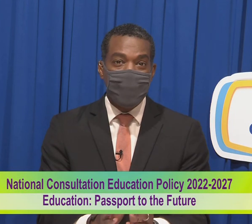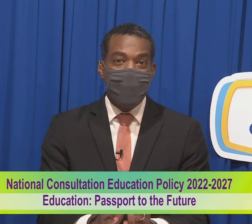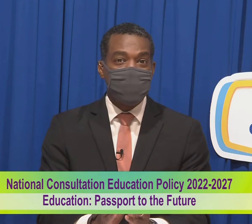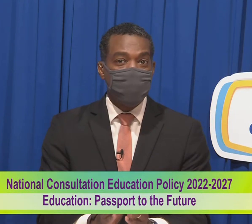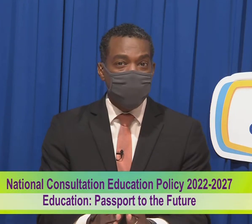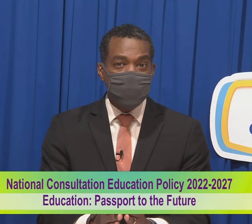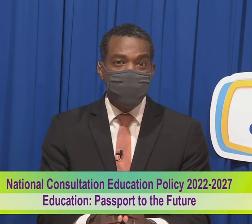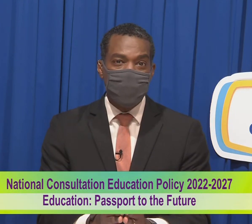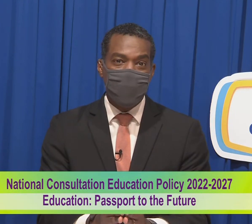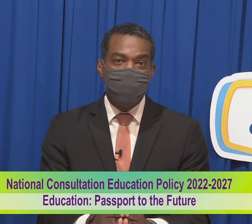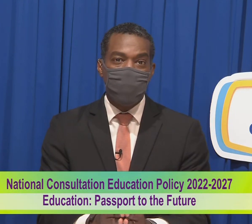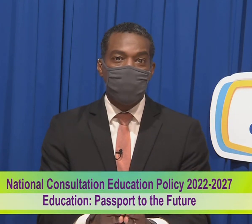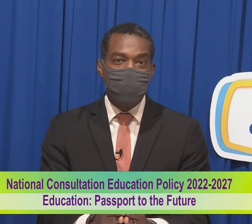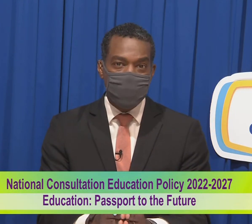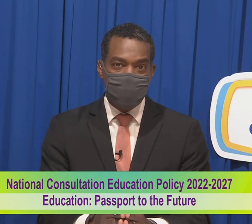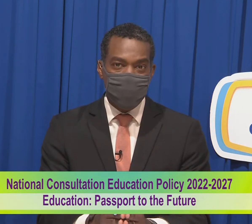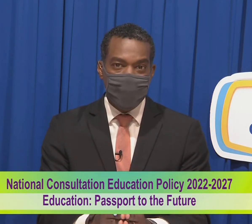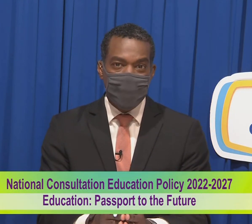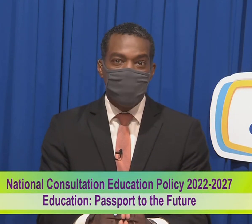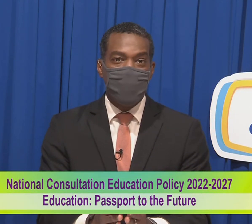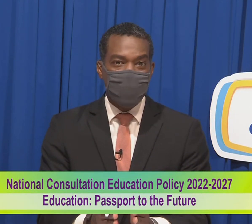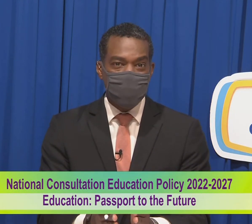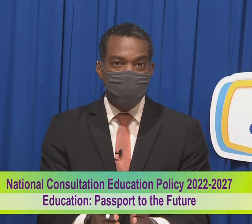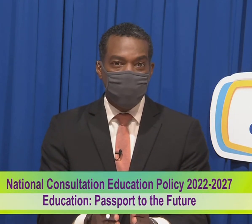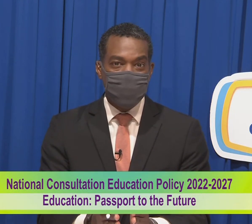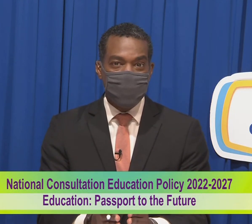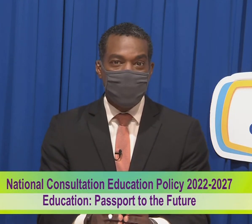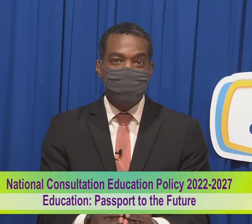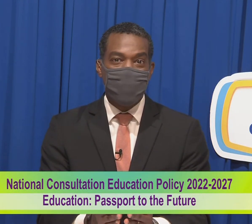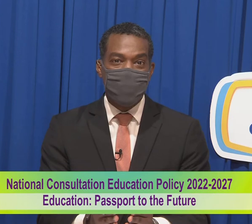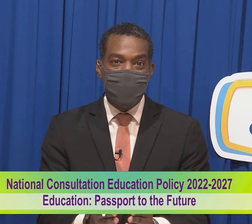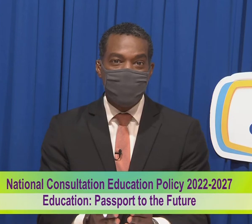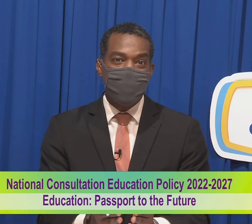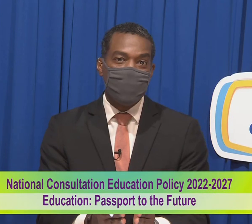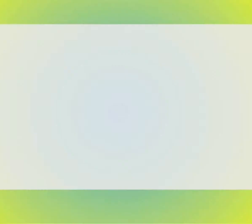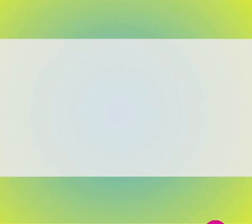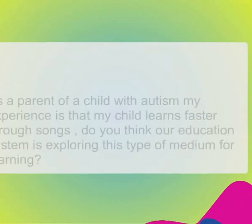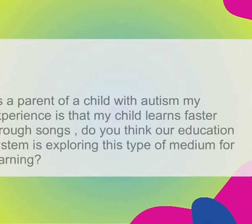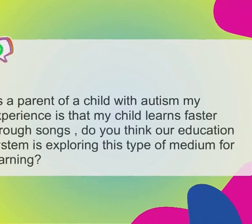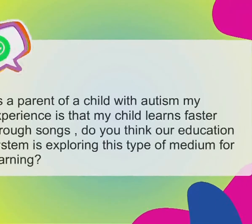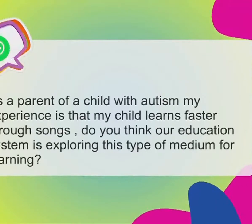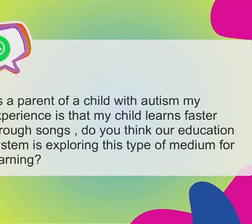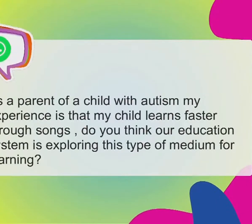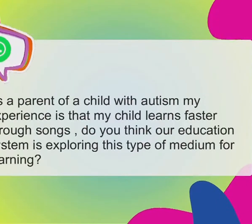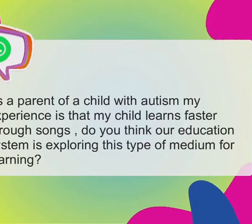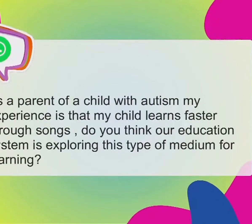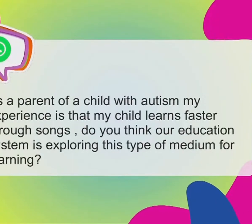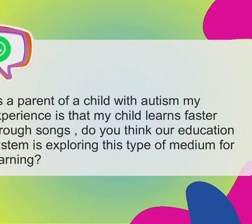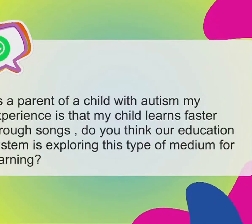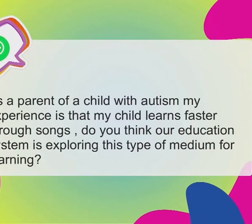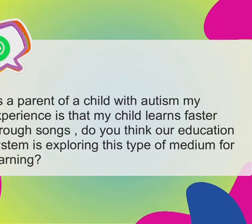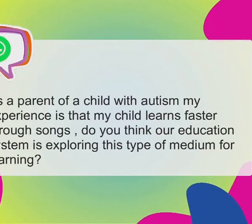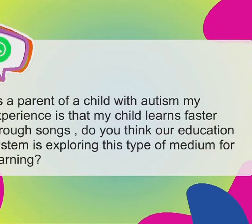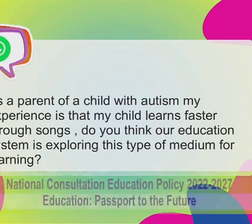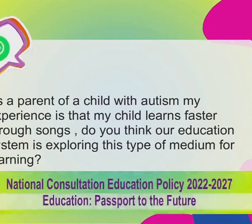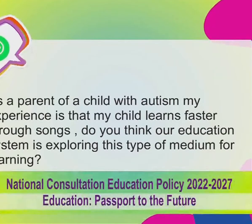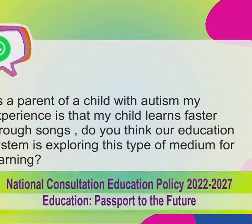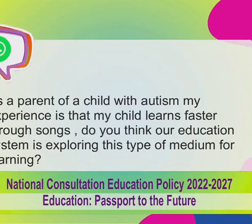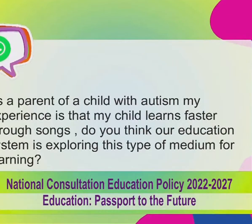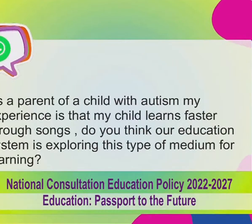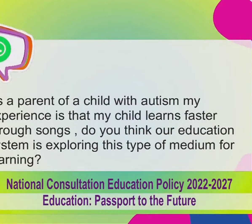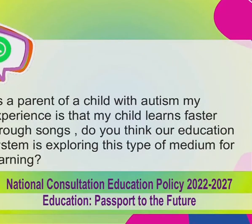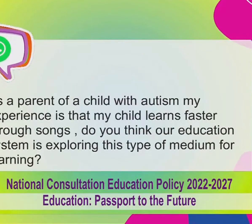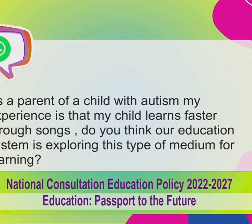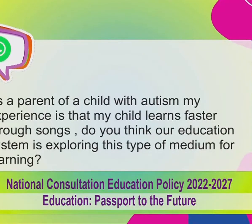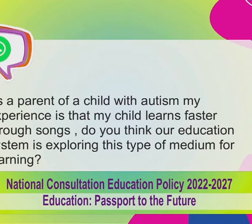via WhatsApp. As a parent of a child with autism, my experience is that my child learns faster through songs. Do you think